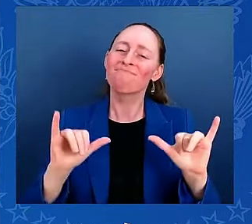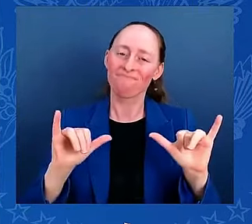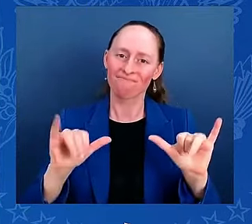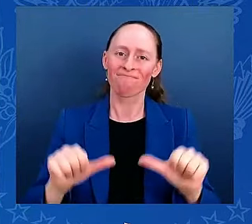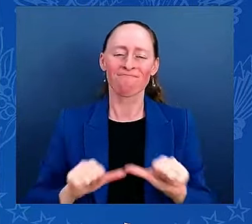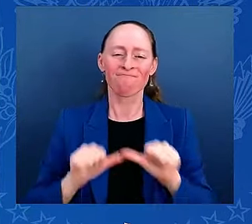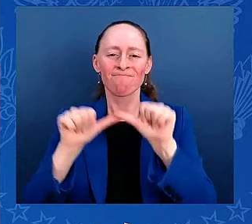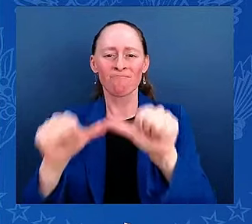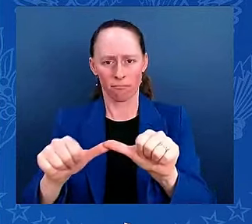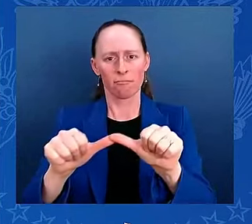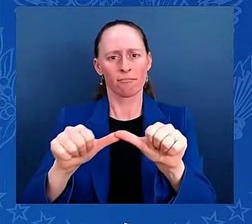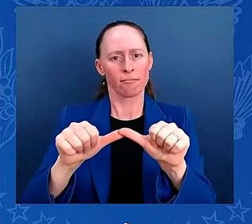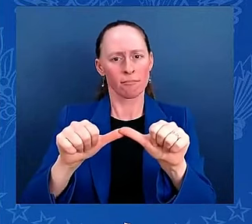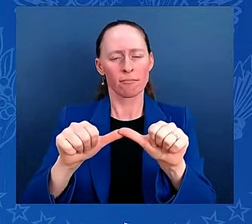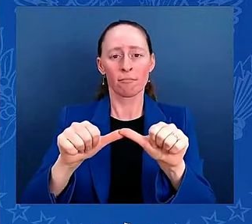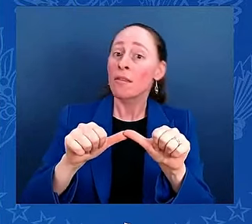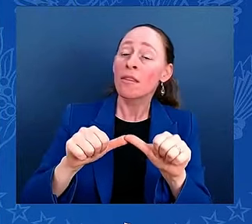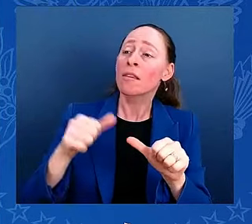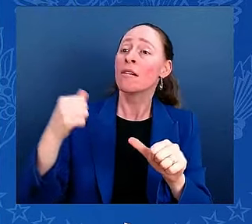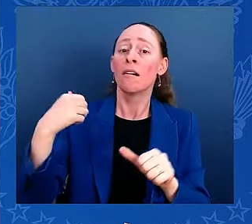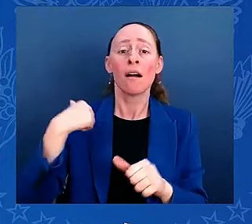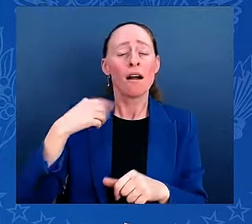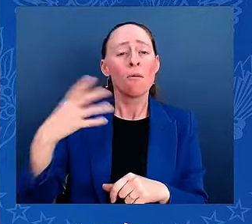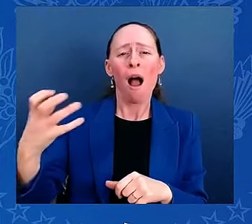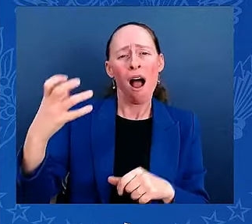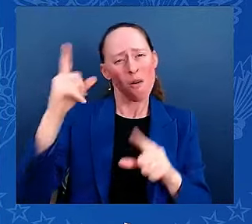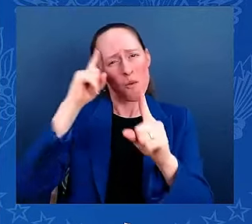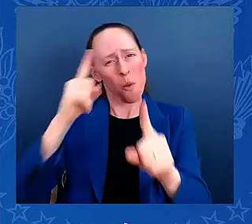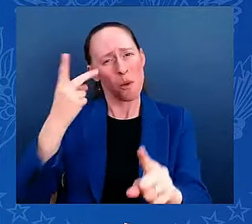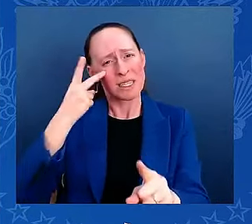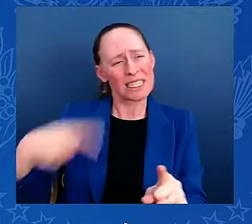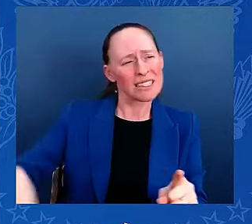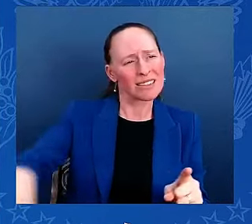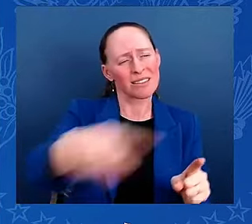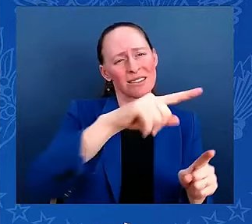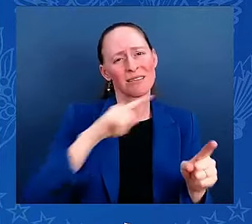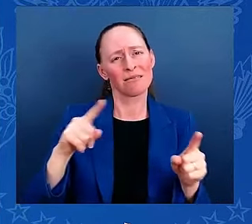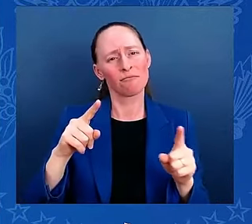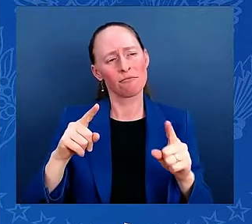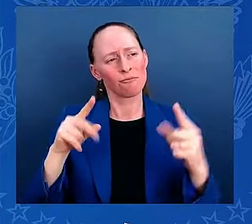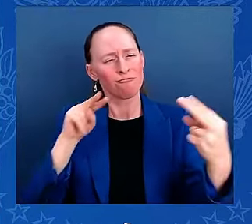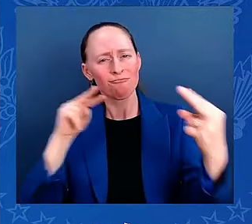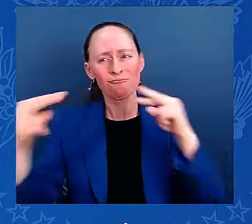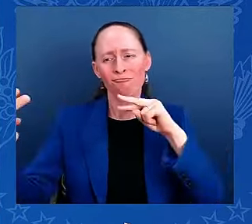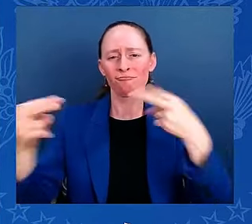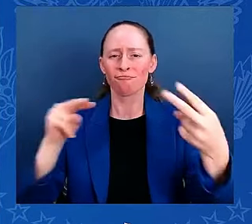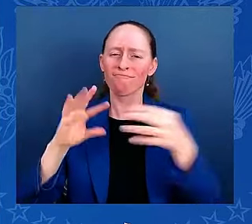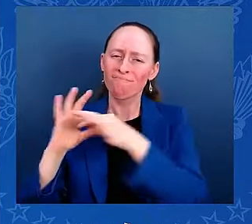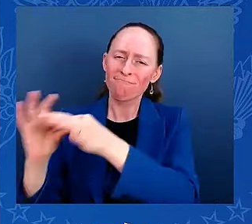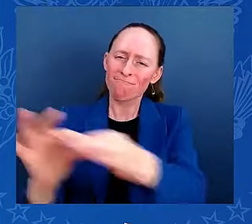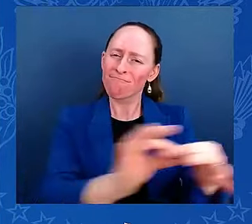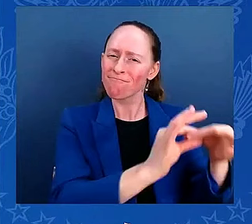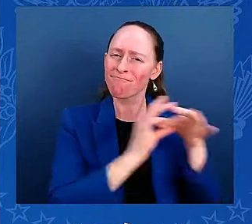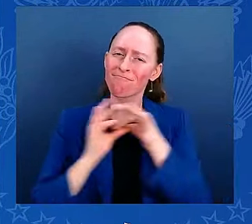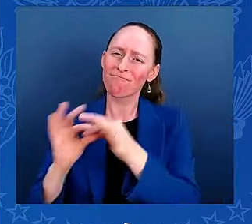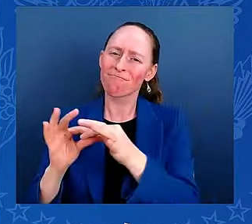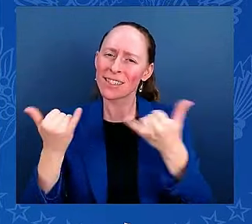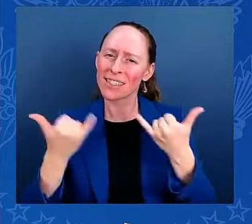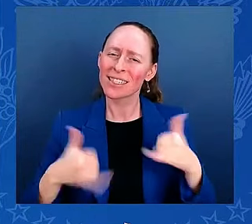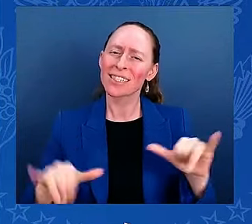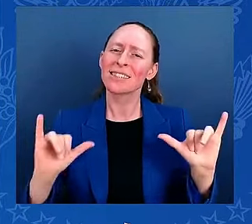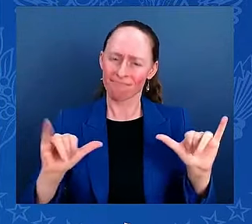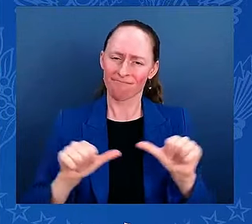question about the integrity of the American electoral system. It is honest, it is fair, and it